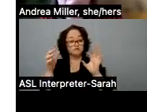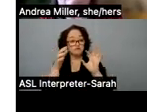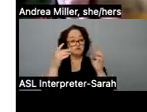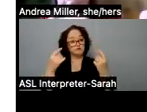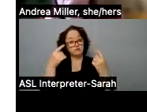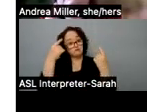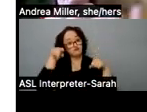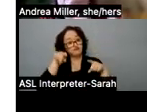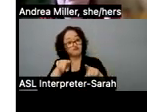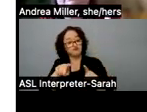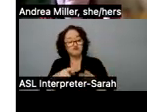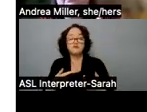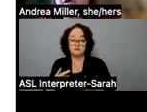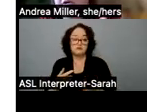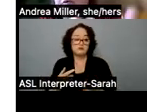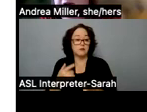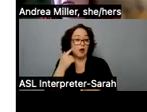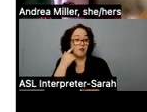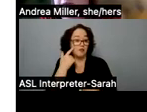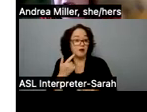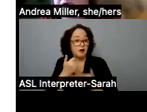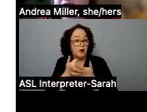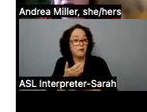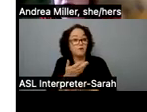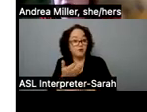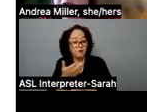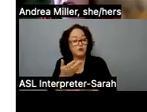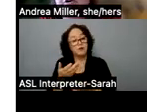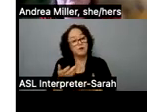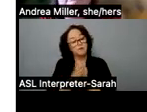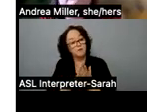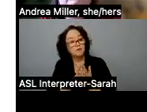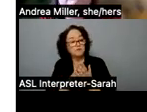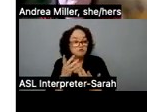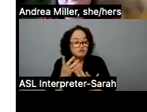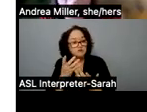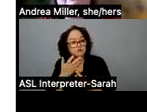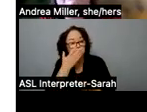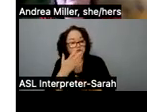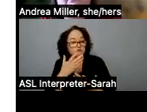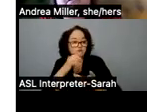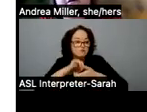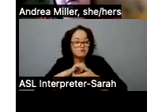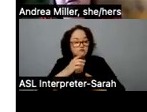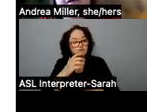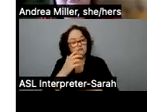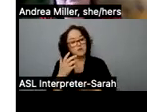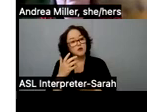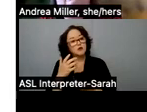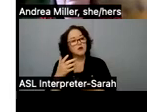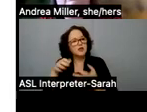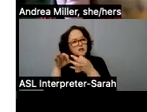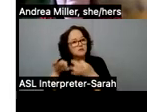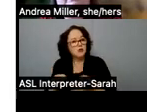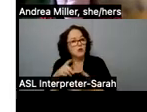that would make you an attractive component to what a developer is trying to accomplish in your community. I think that the developers that